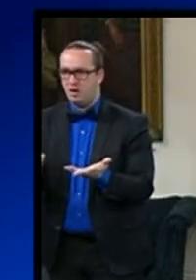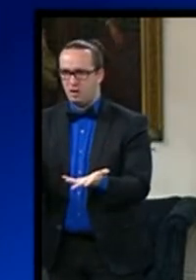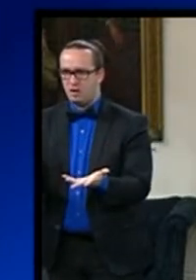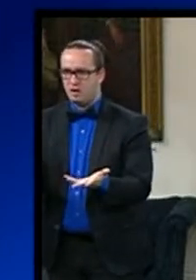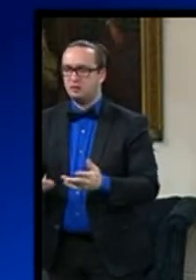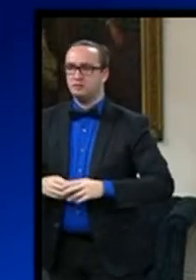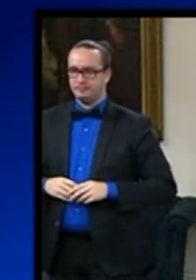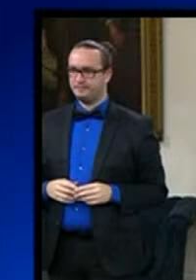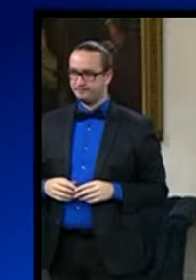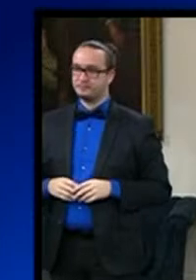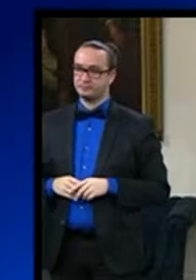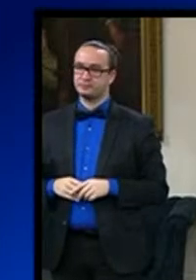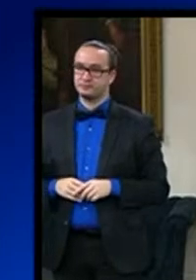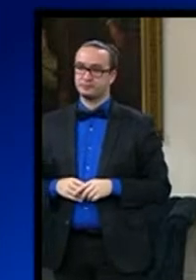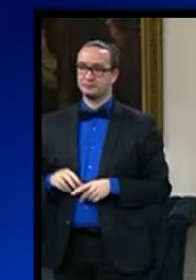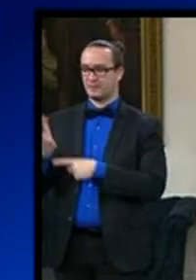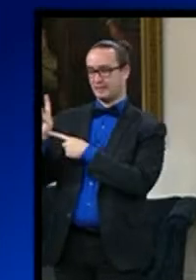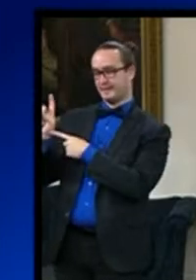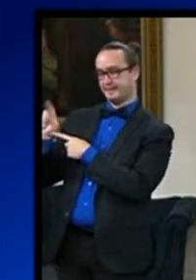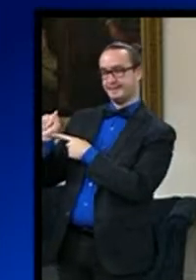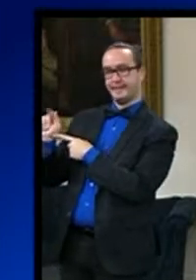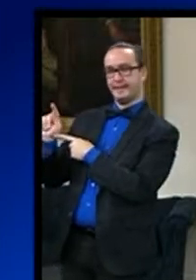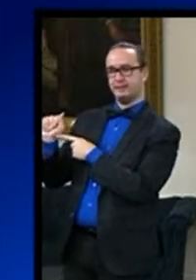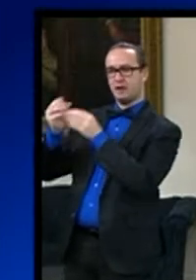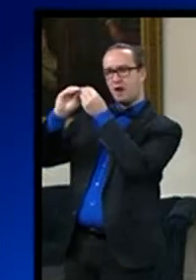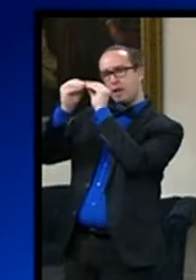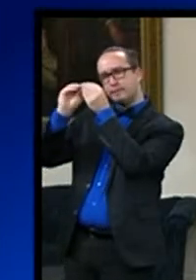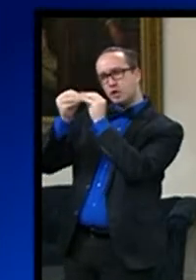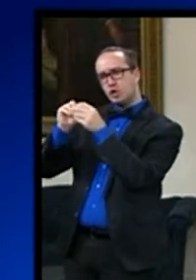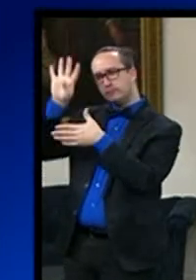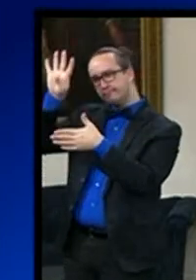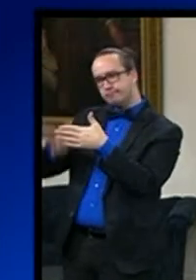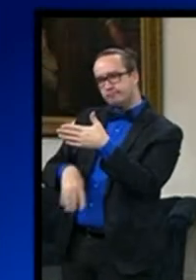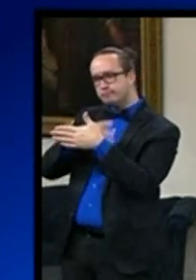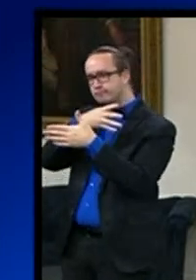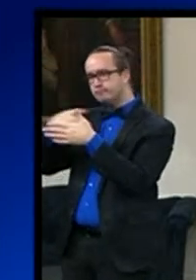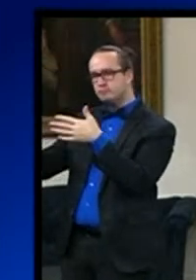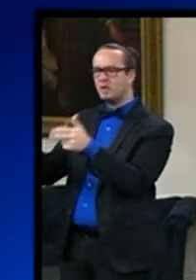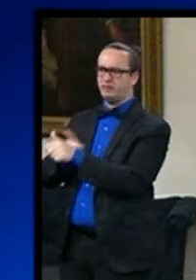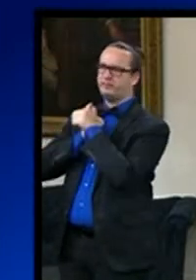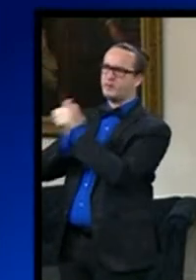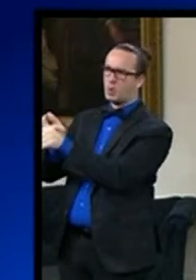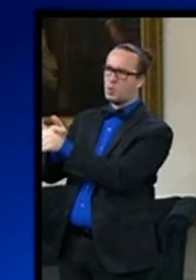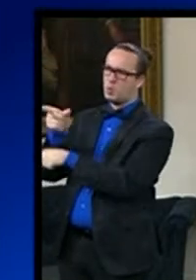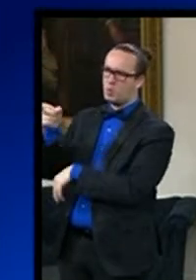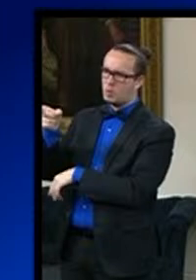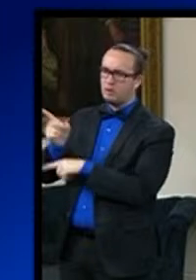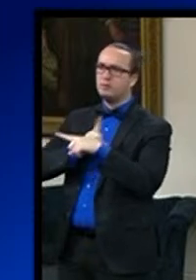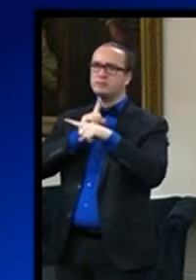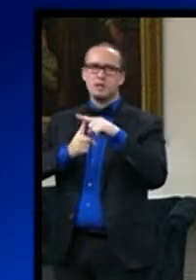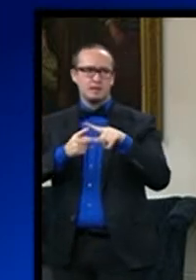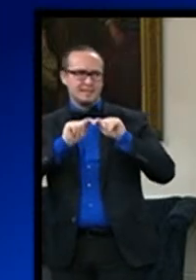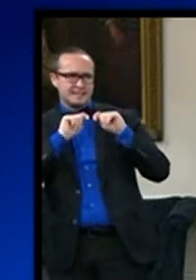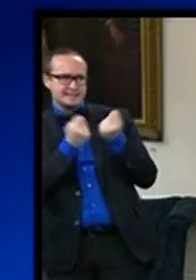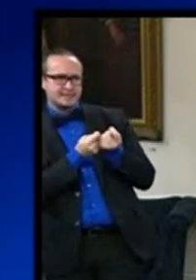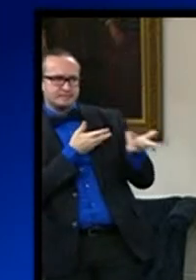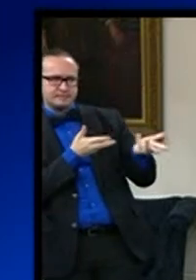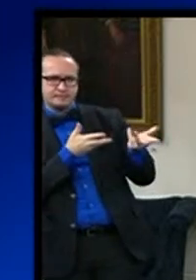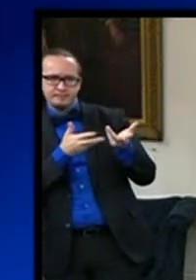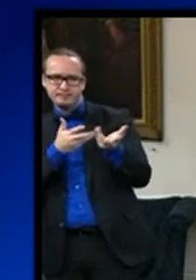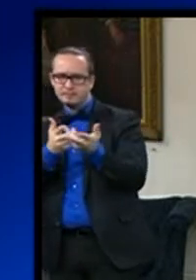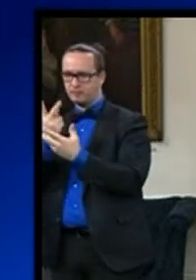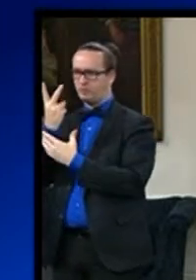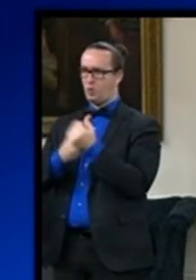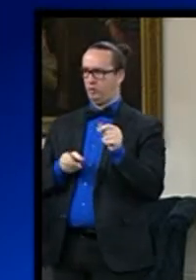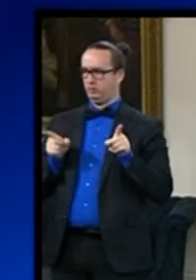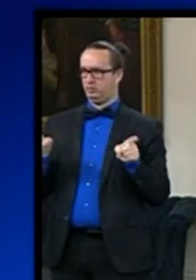Marylanders vaccinated. How will we get projects like New Shiloh into other locations? Here is an overview of the